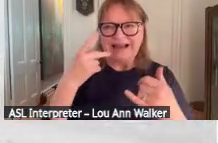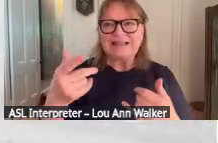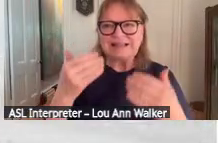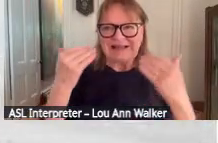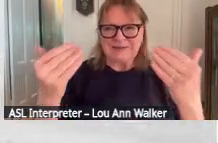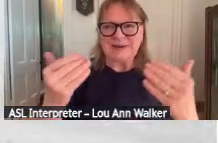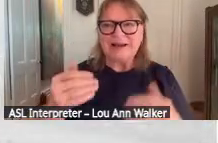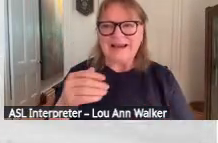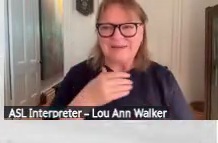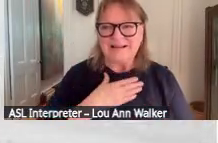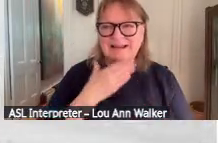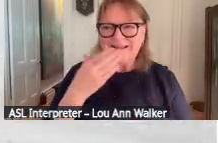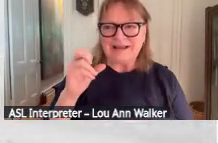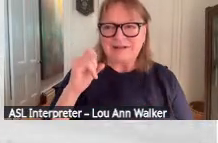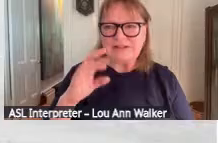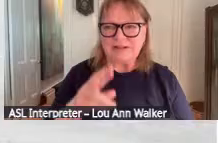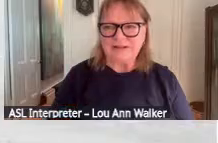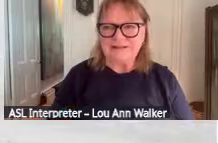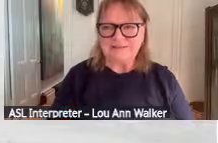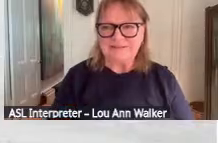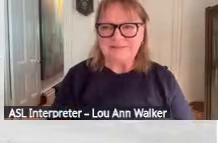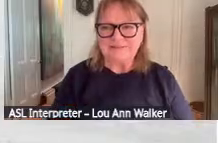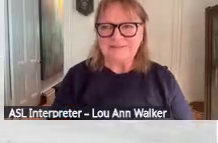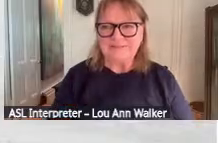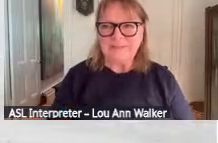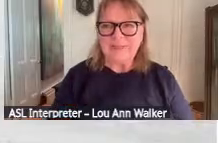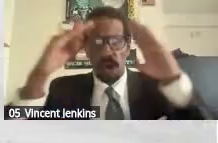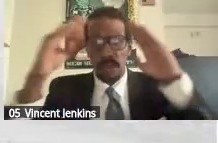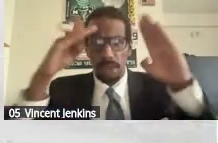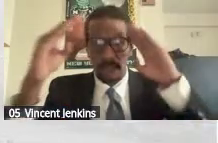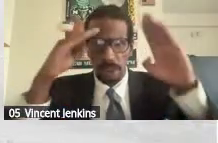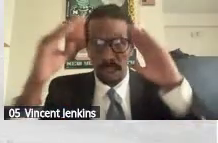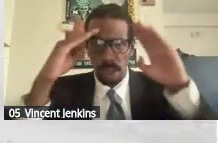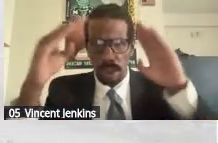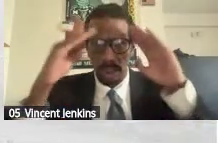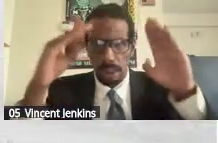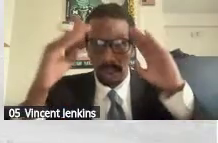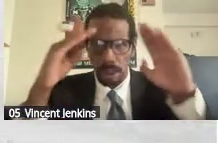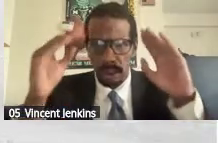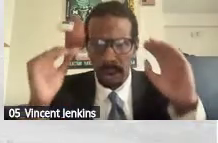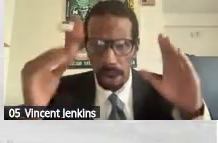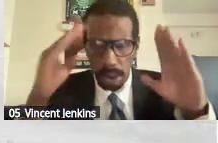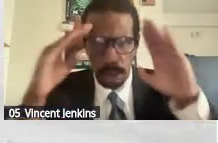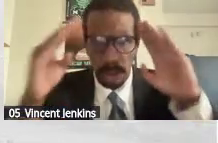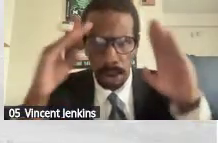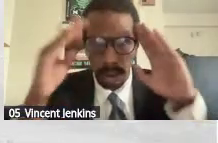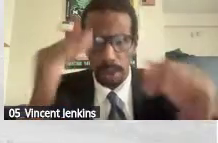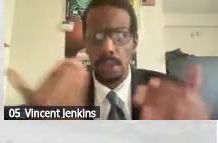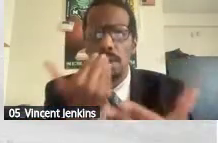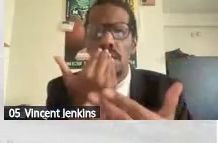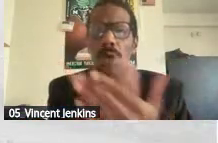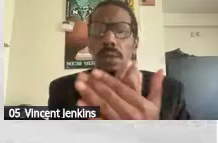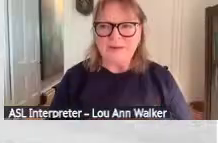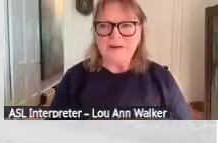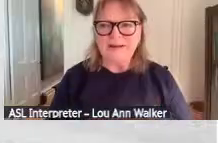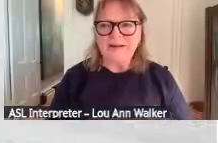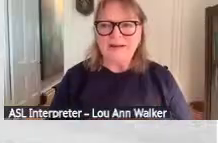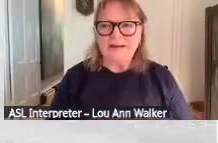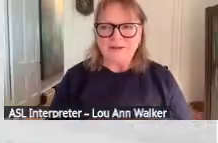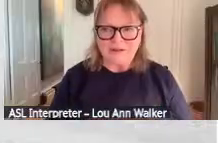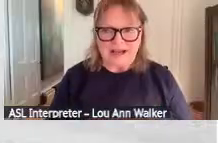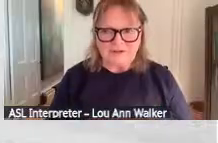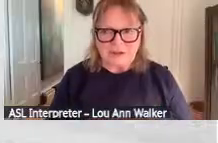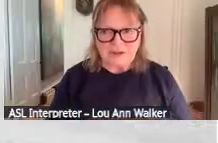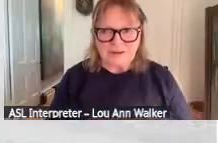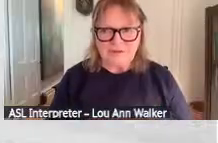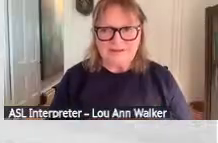Okay, I can see you. Go ahead. Thank you, sir. Oh, Hello, hello, hello. Hello.